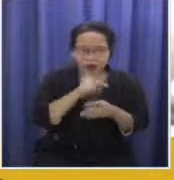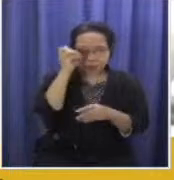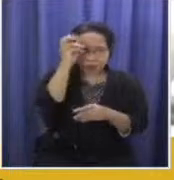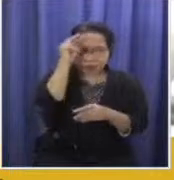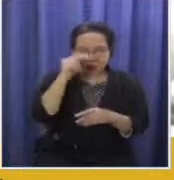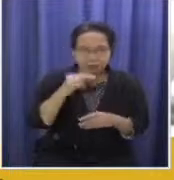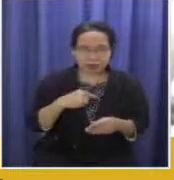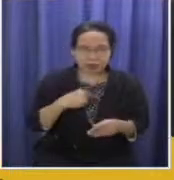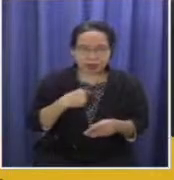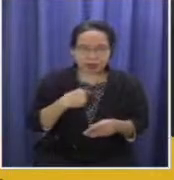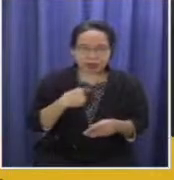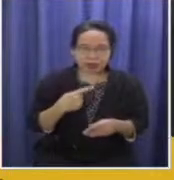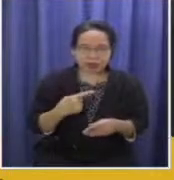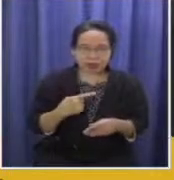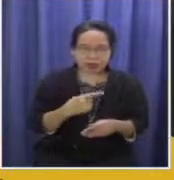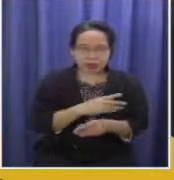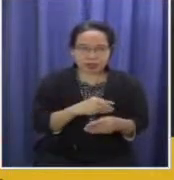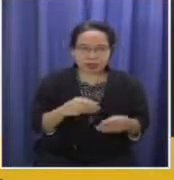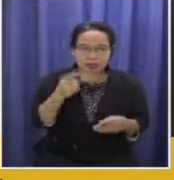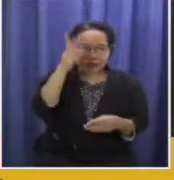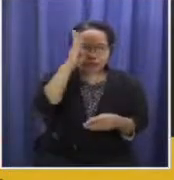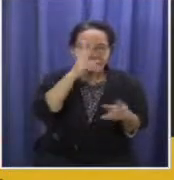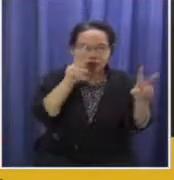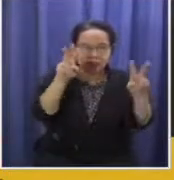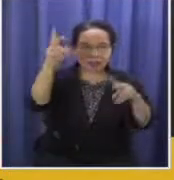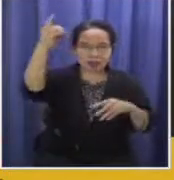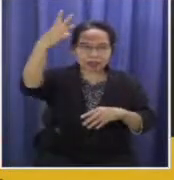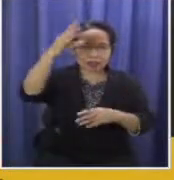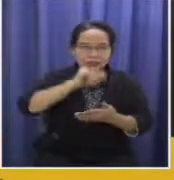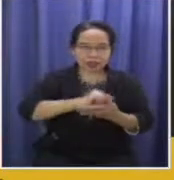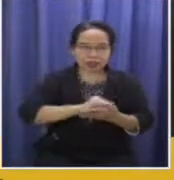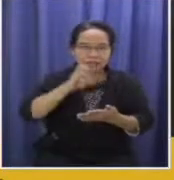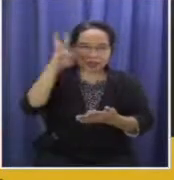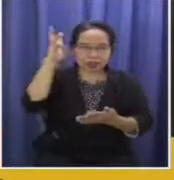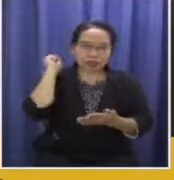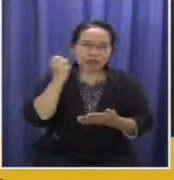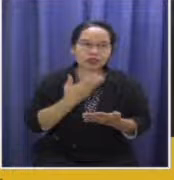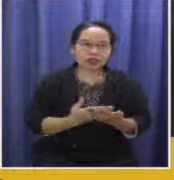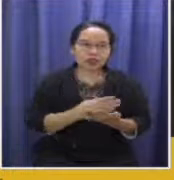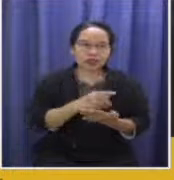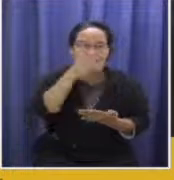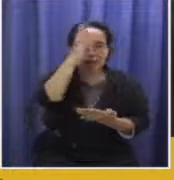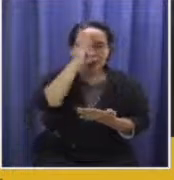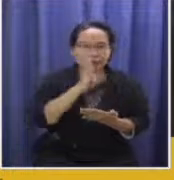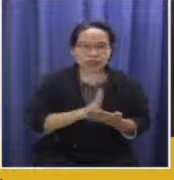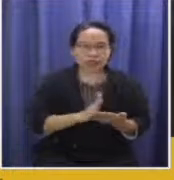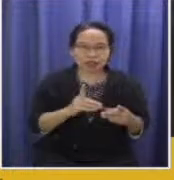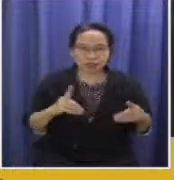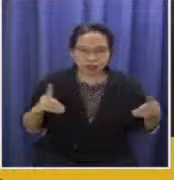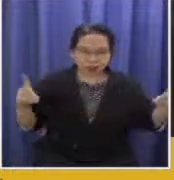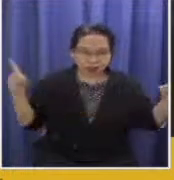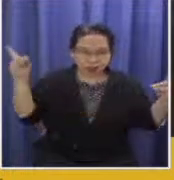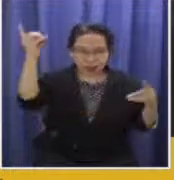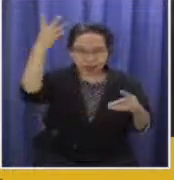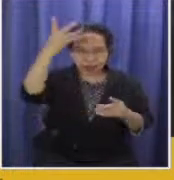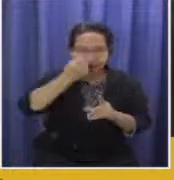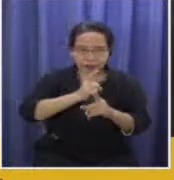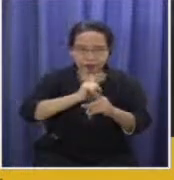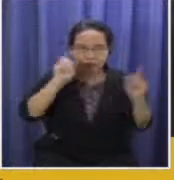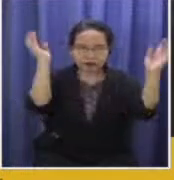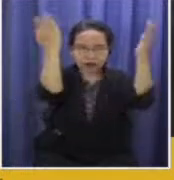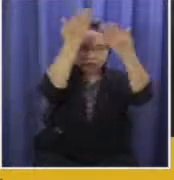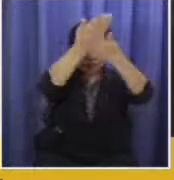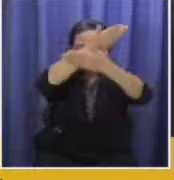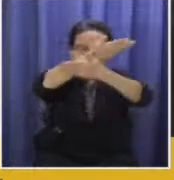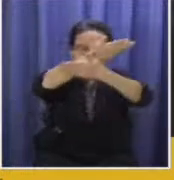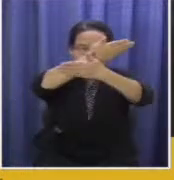Mohan cited. And God saw the light that it was good, and God divided the light